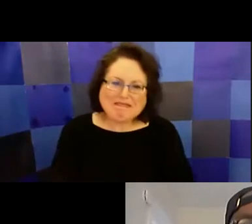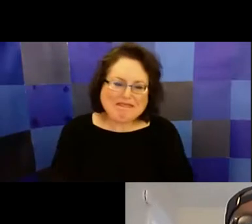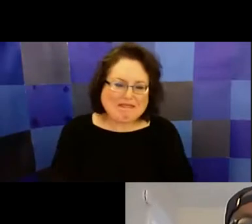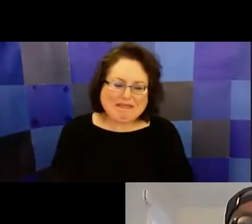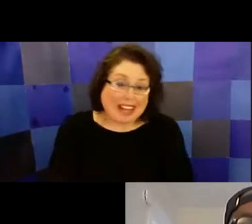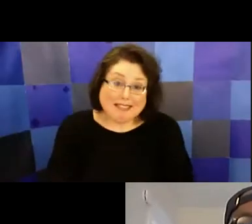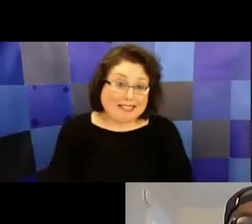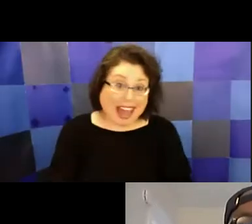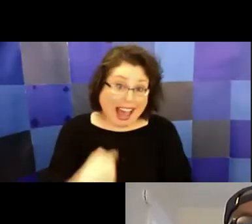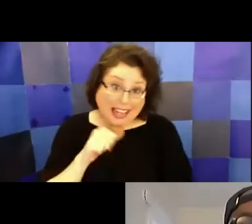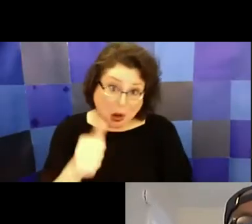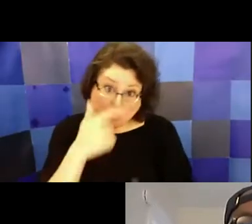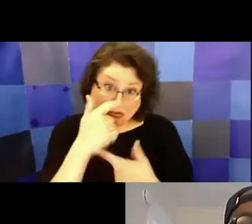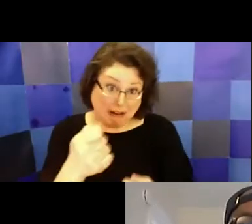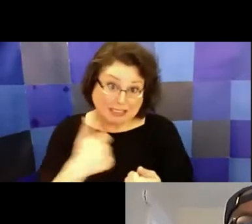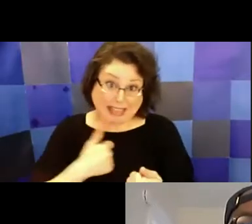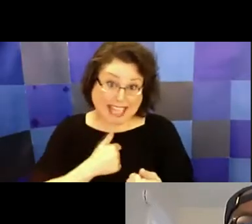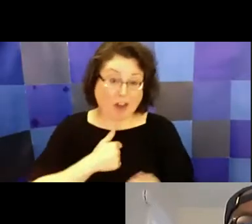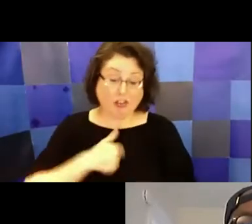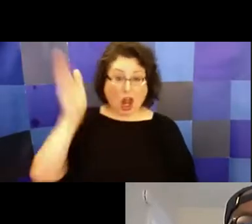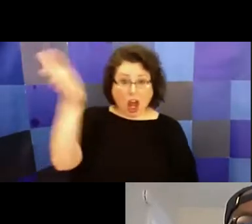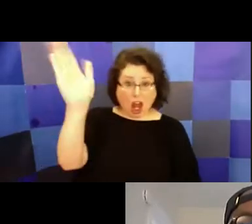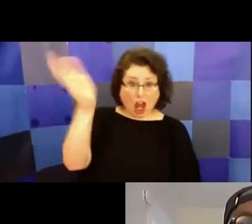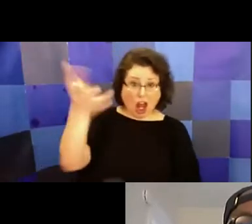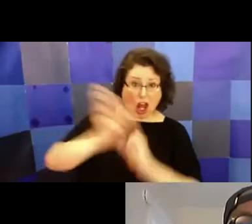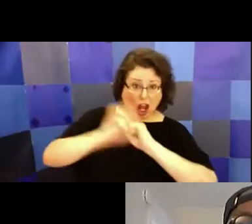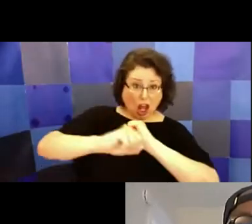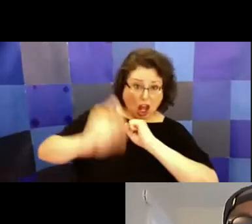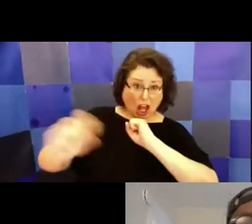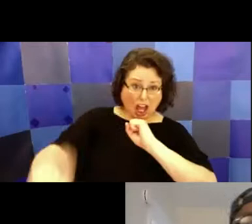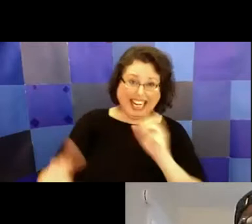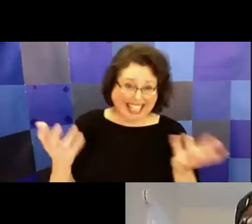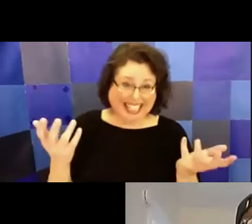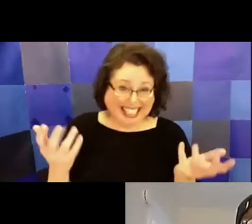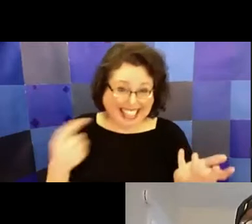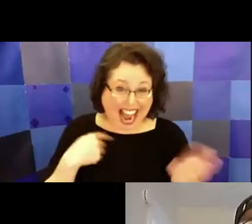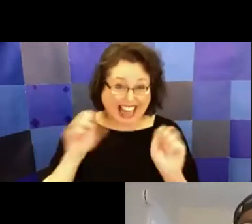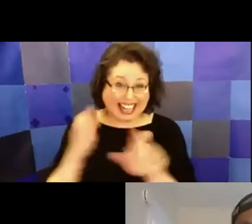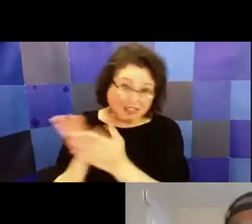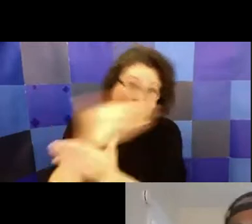I don't trust myself to just freestyle, because as you can already tell, I'll go off on a tangent.